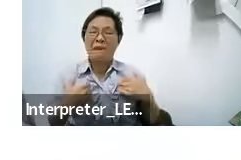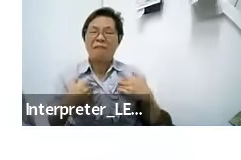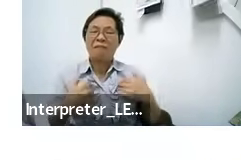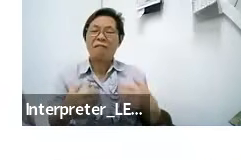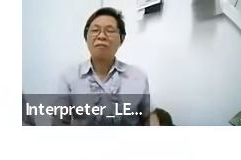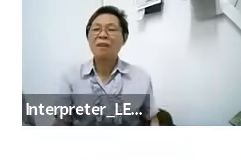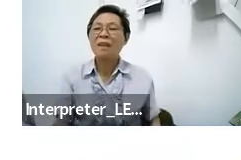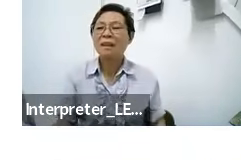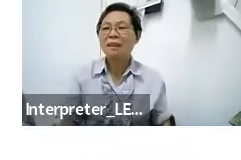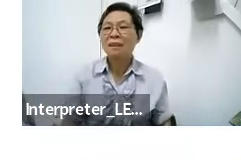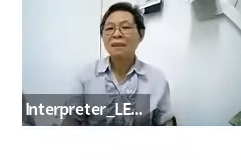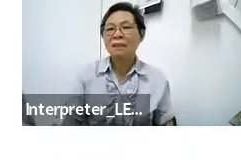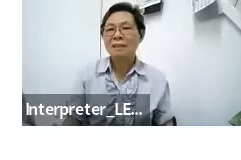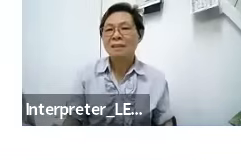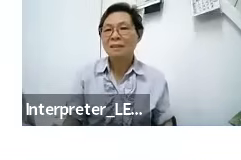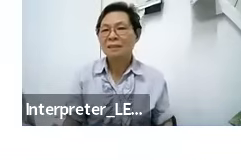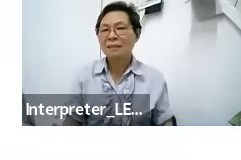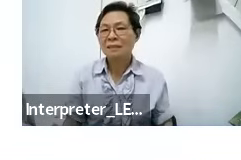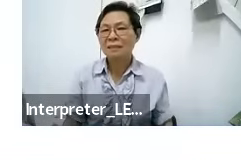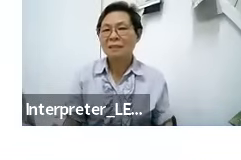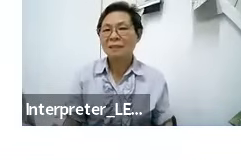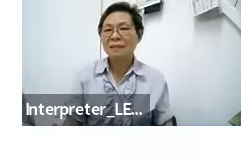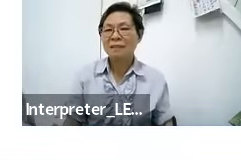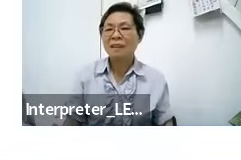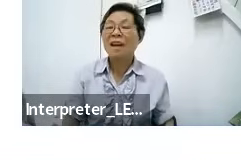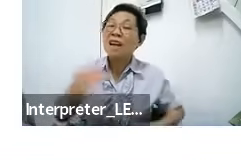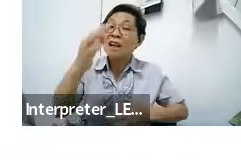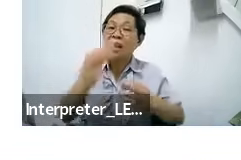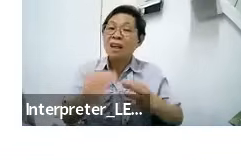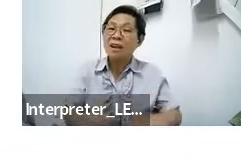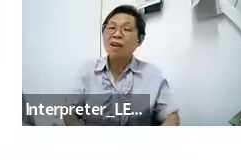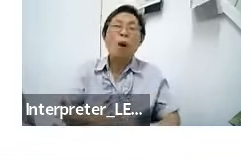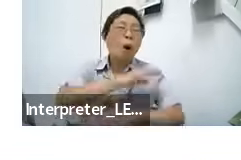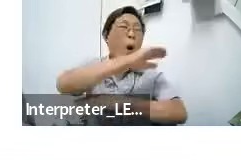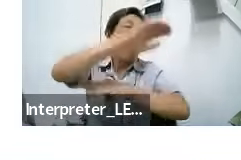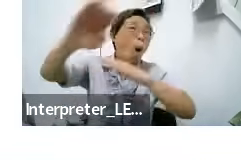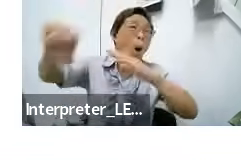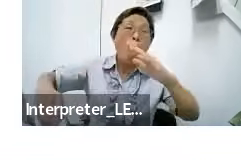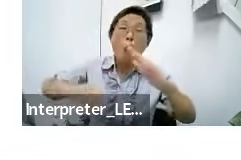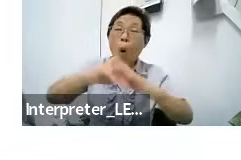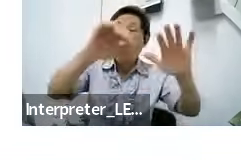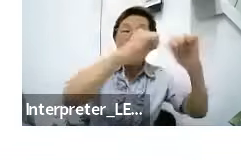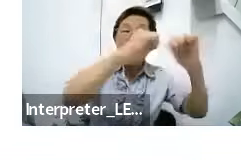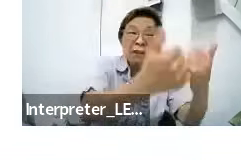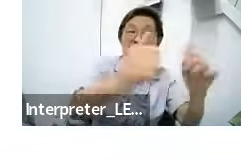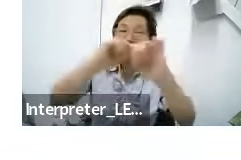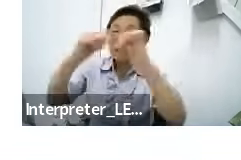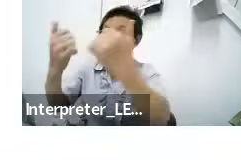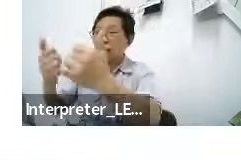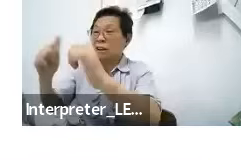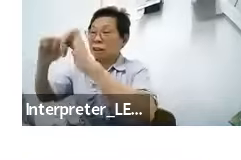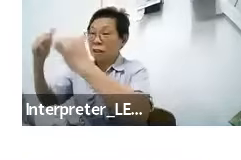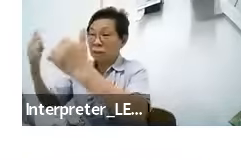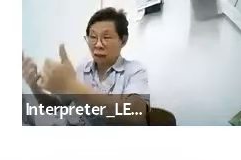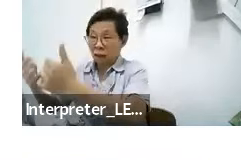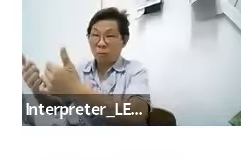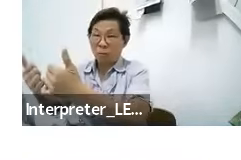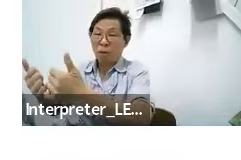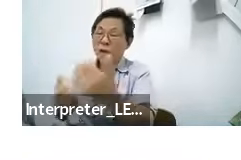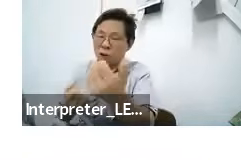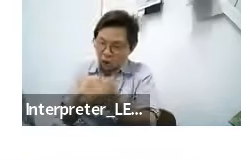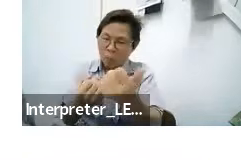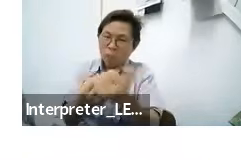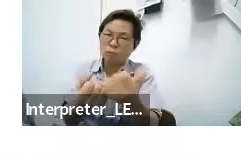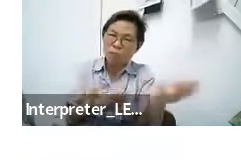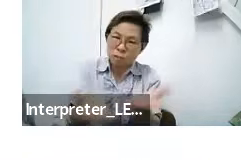And then, if every single agency make their support services